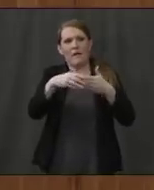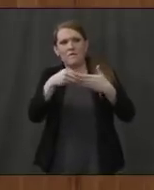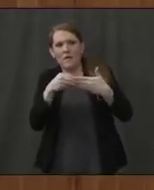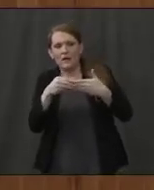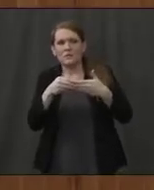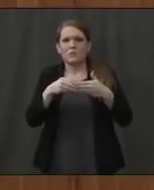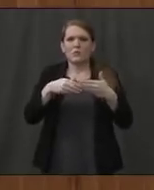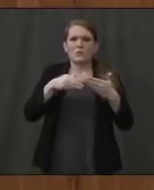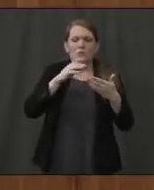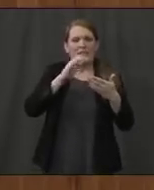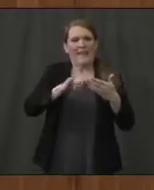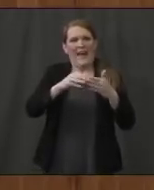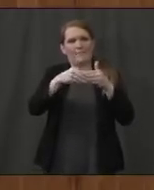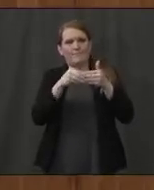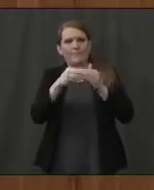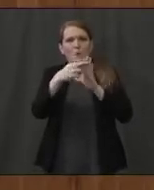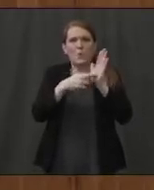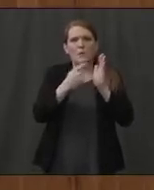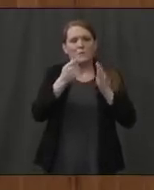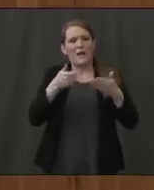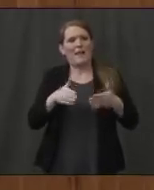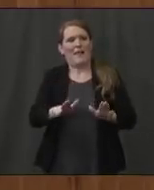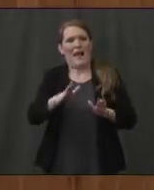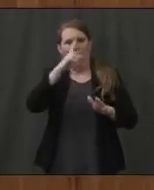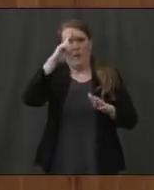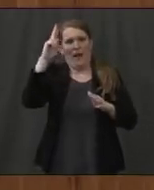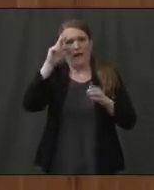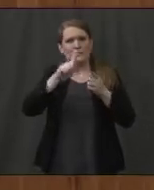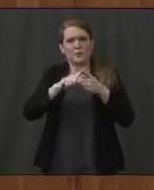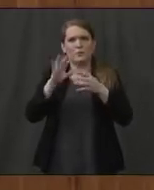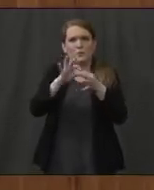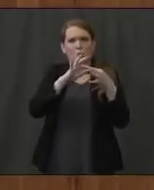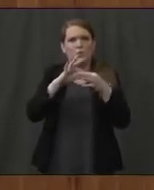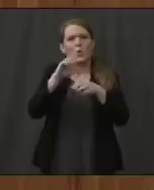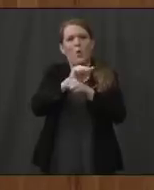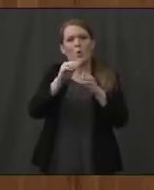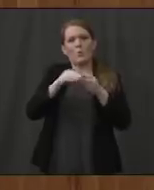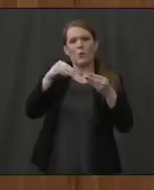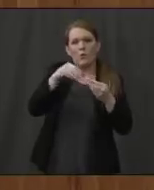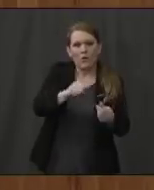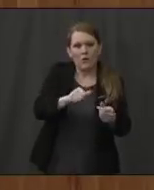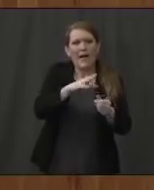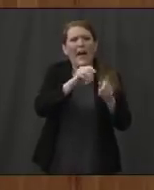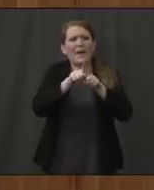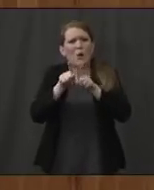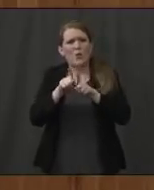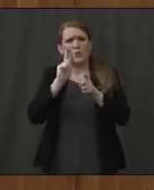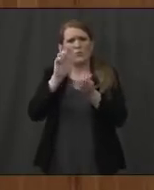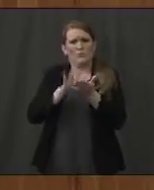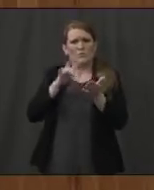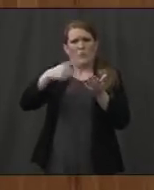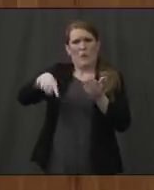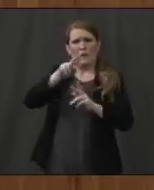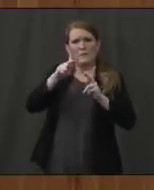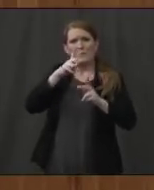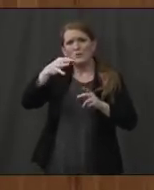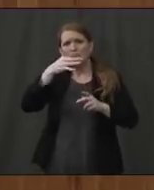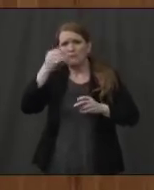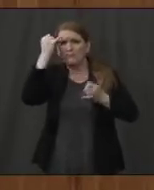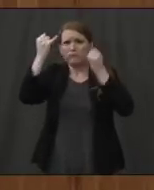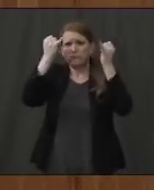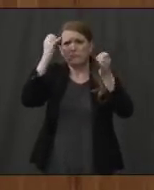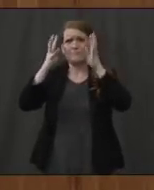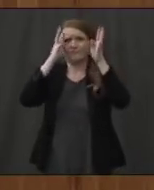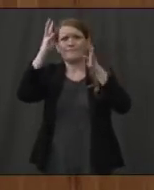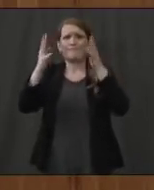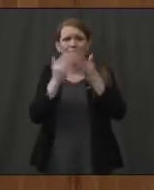work far more efficiently and to leverage the ingenuity that we have across our systems is happening, and it's really